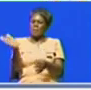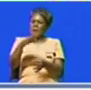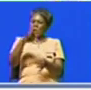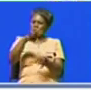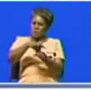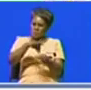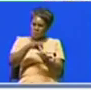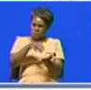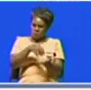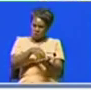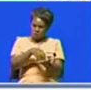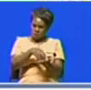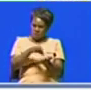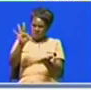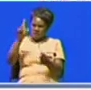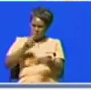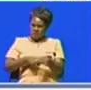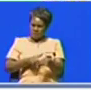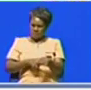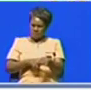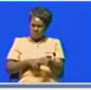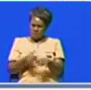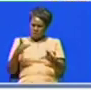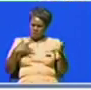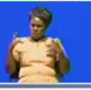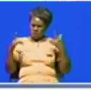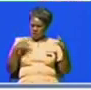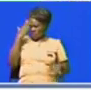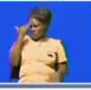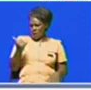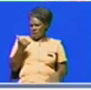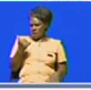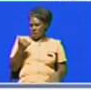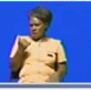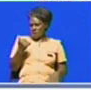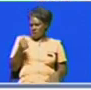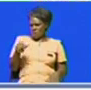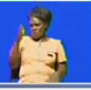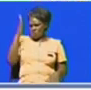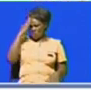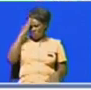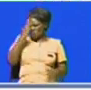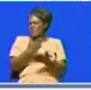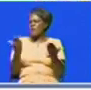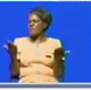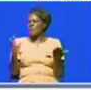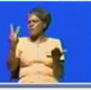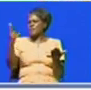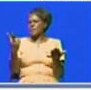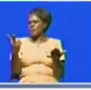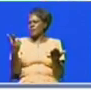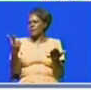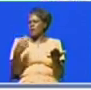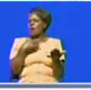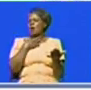this same position again the third time around. So that concerns me, because it feels as though maybe there's something you know that we don't. Second, I would